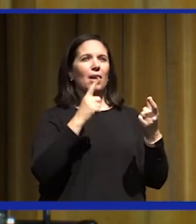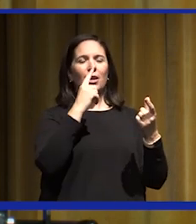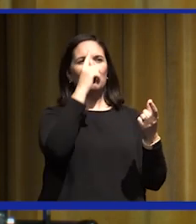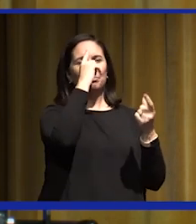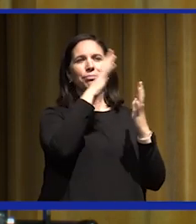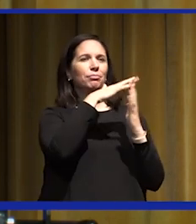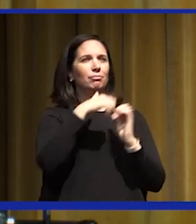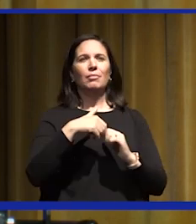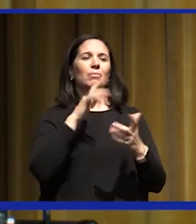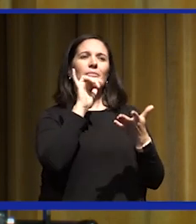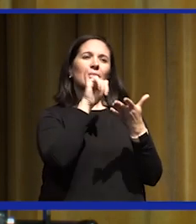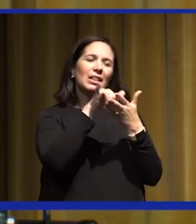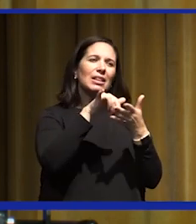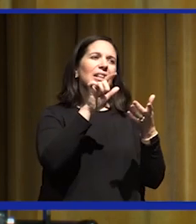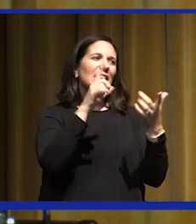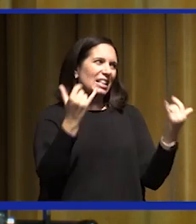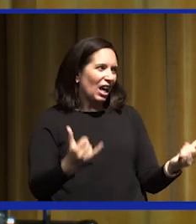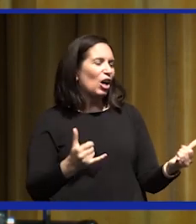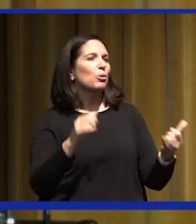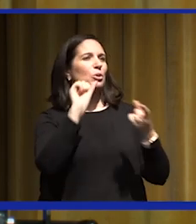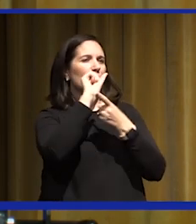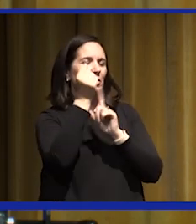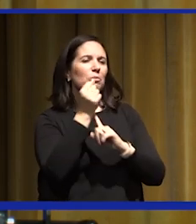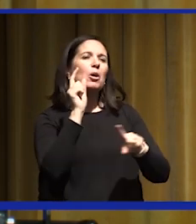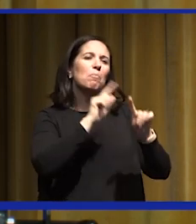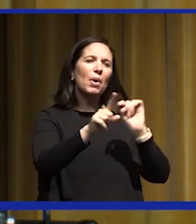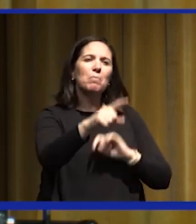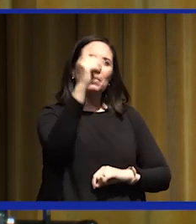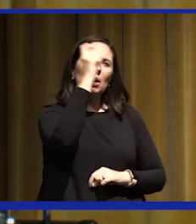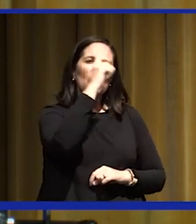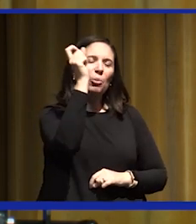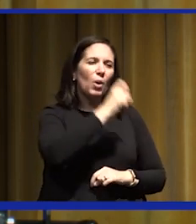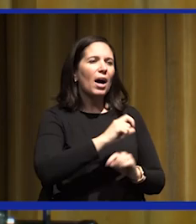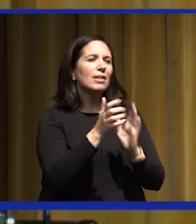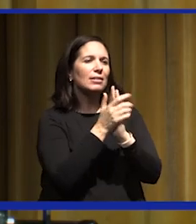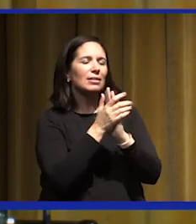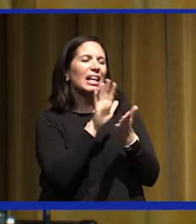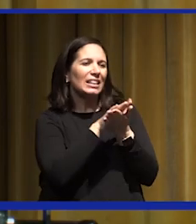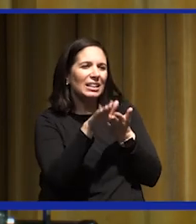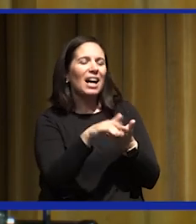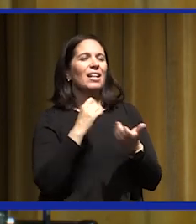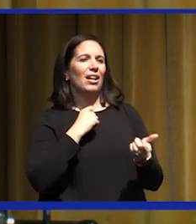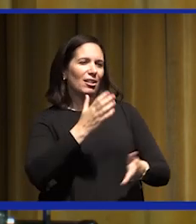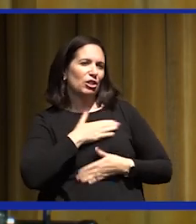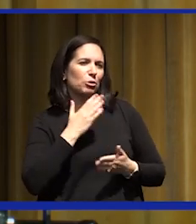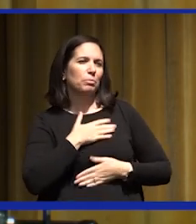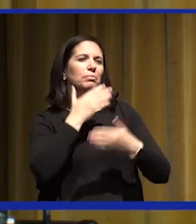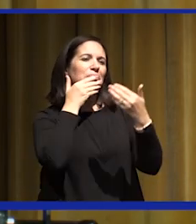It has been a wild ride, friends, but always remember, be wise, be kind, and be happy. Thank you.